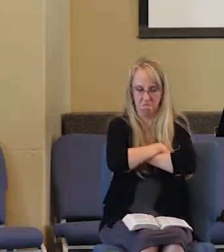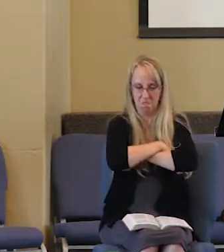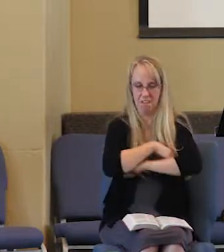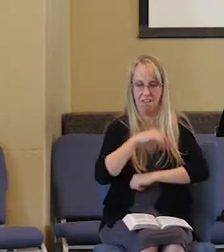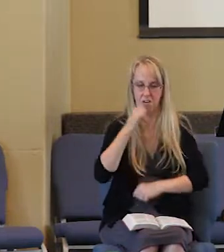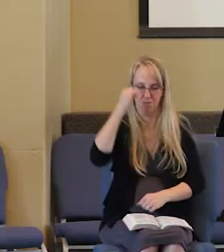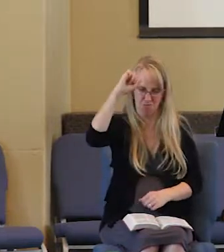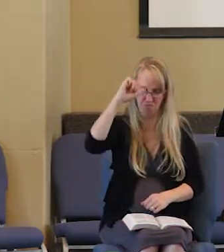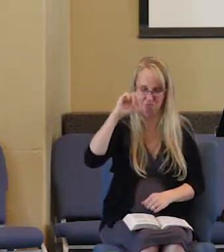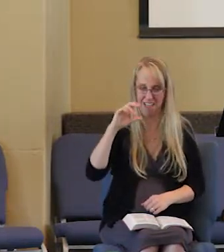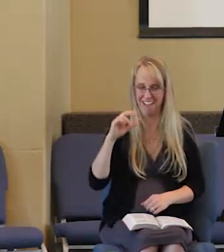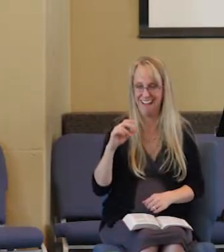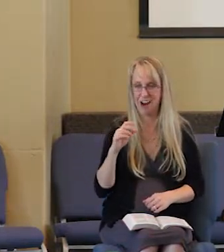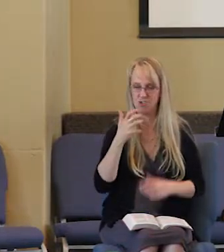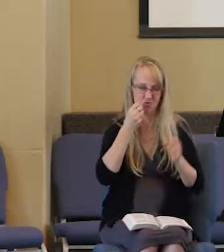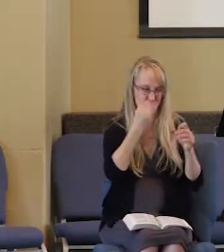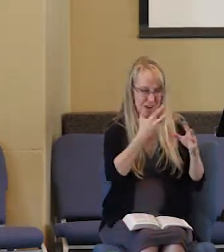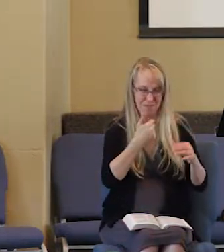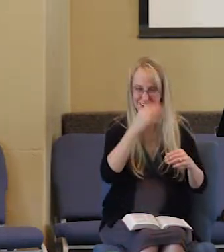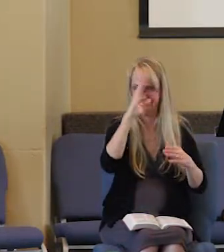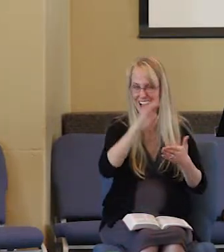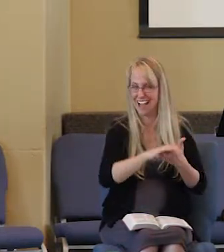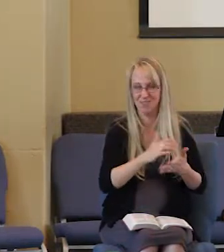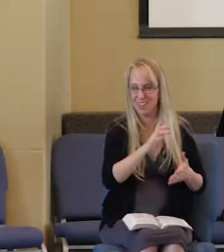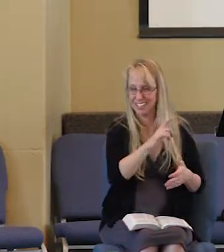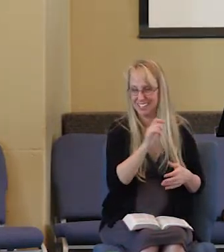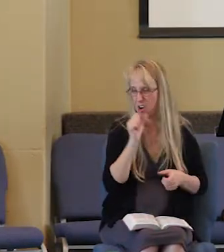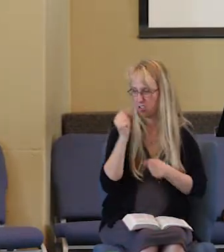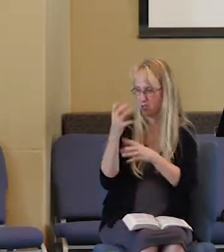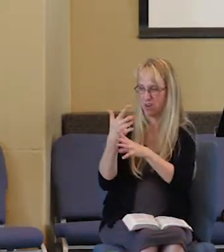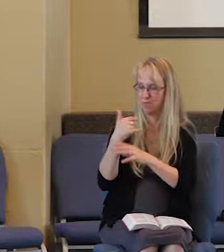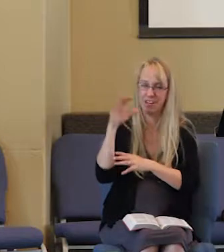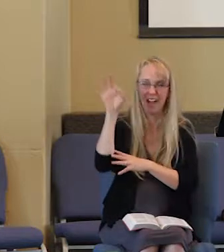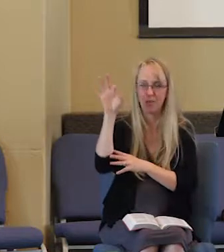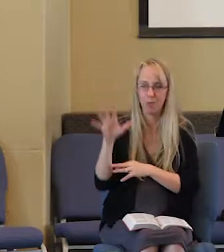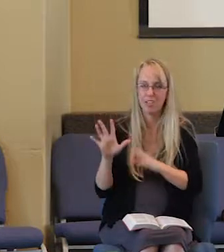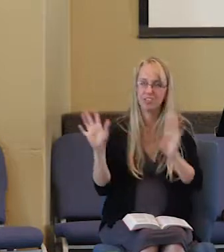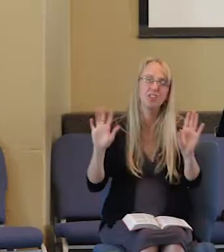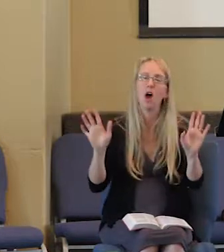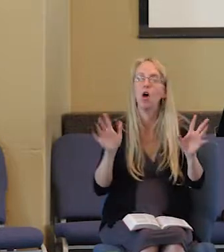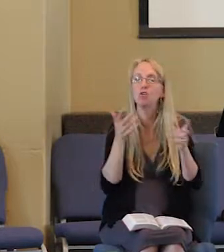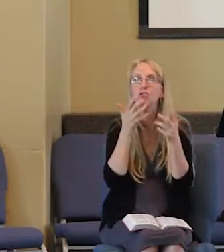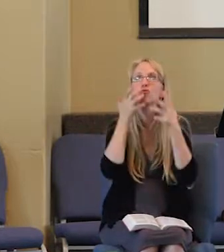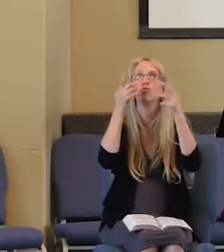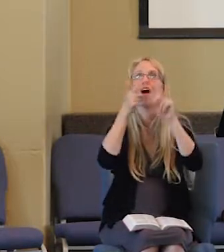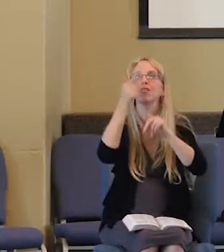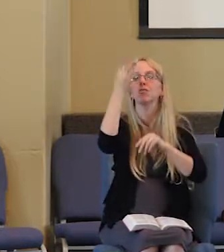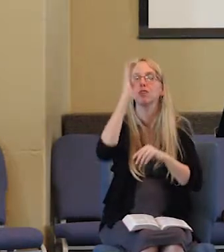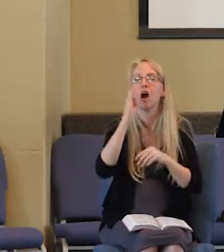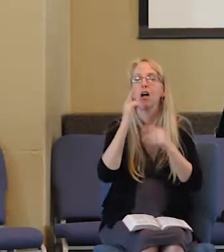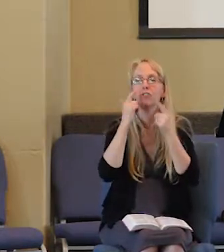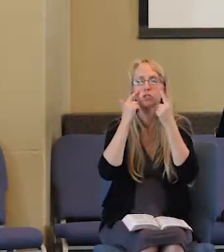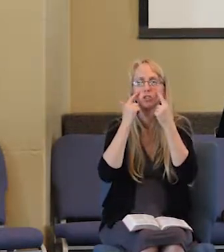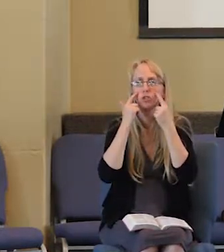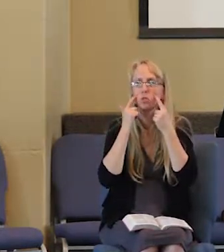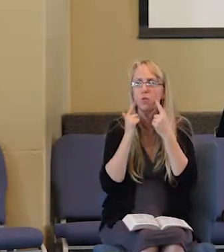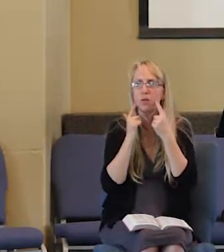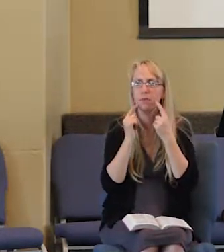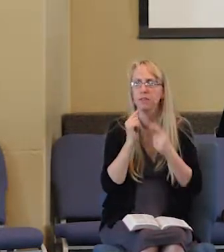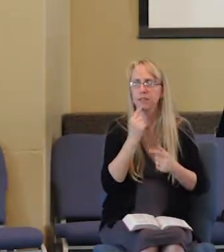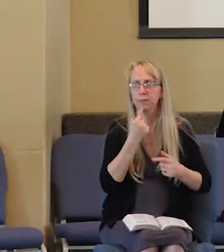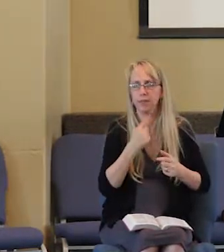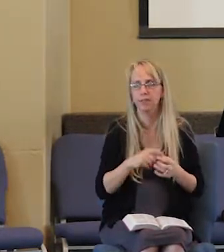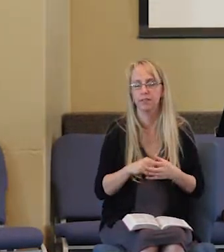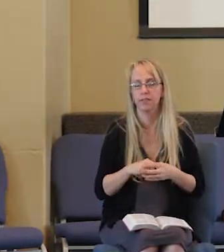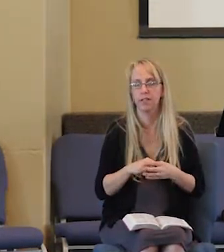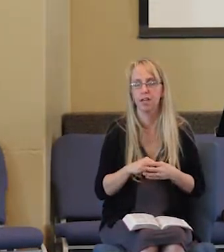throwing a tantrum. She's just not just screaming at her husband. She's not screaming at the preacher or the priest. She's crying out to God and she's weeping bitterly.